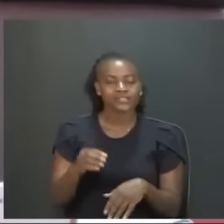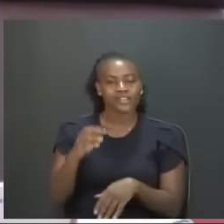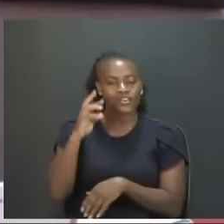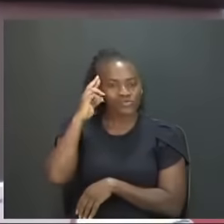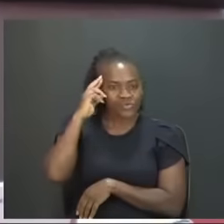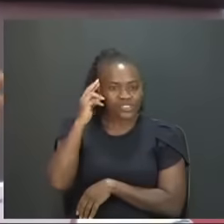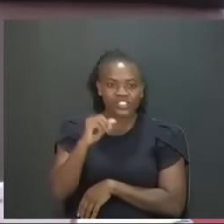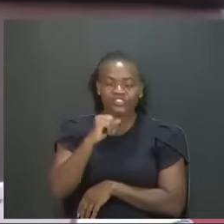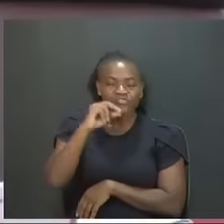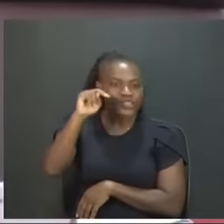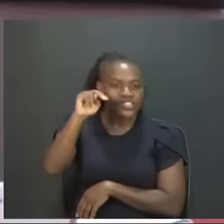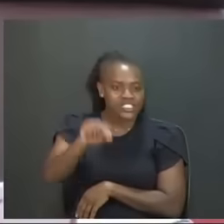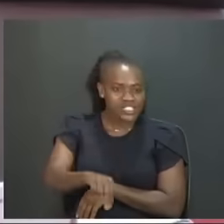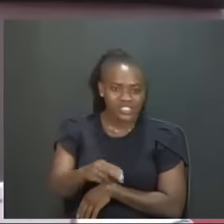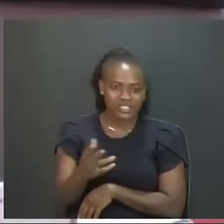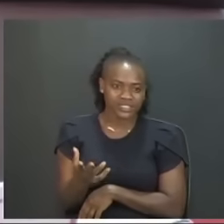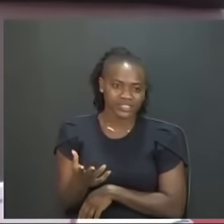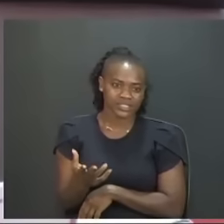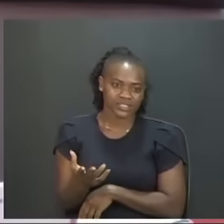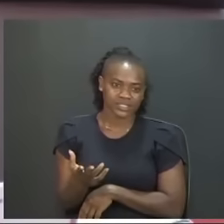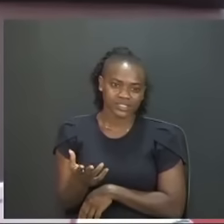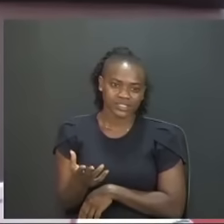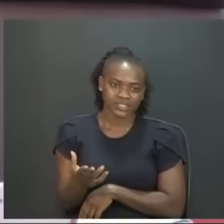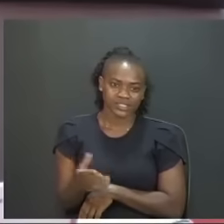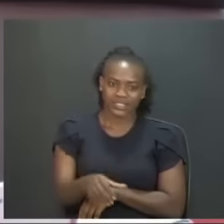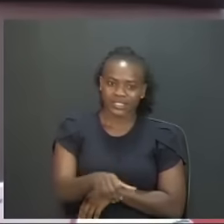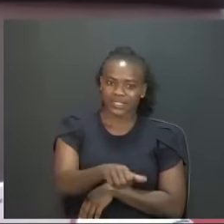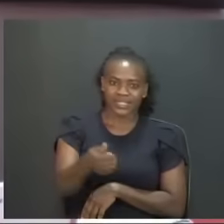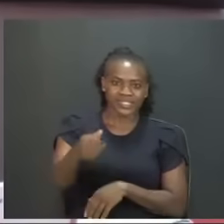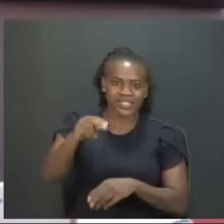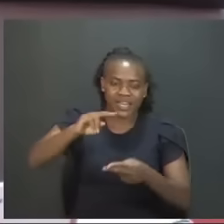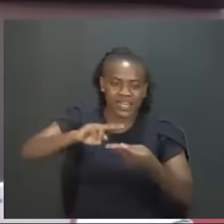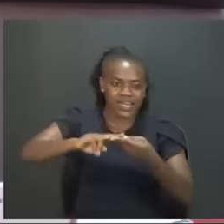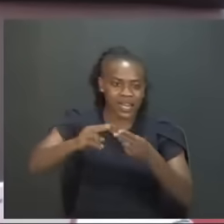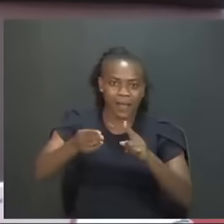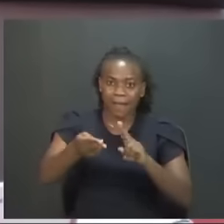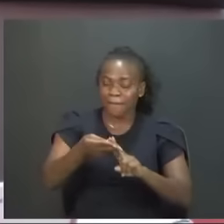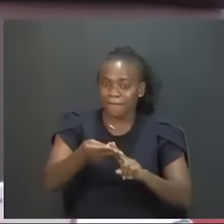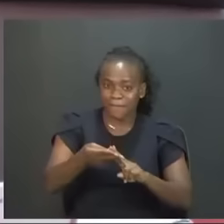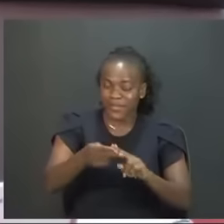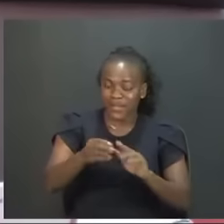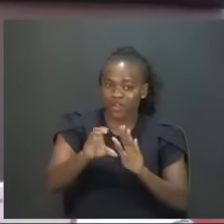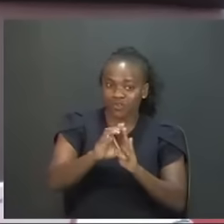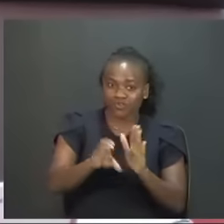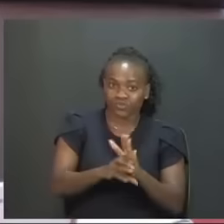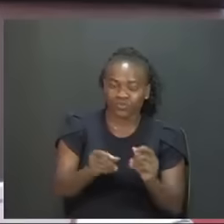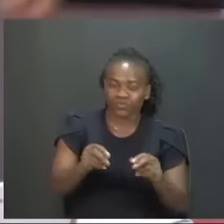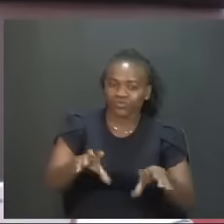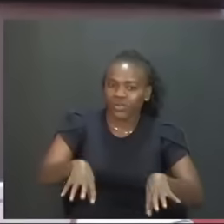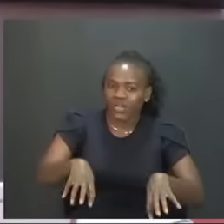it doesn't need any numbers constitutionally provided to adopt it.